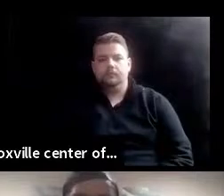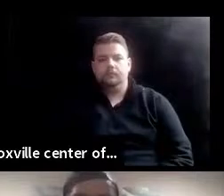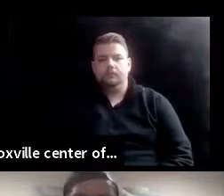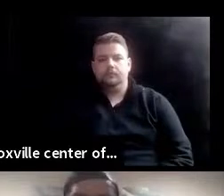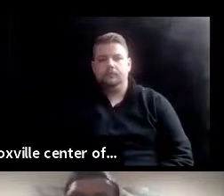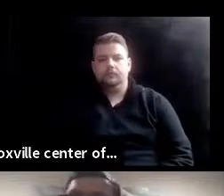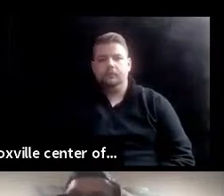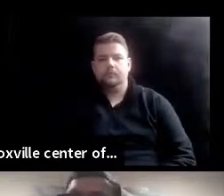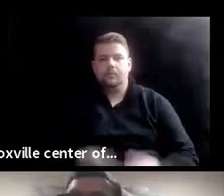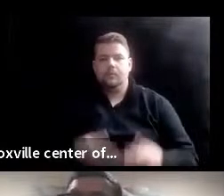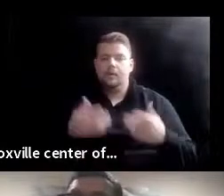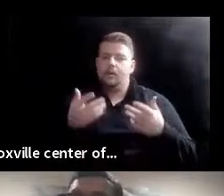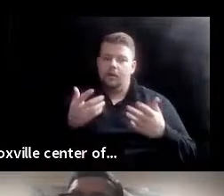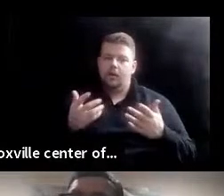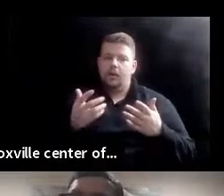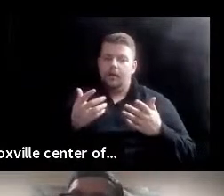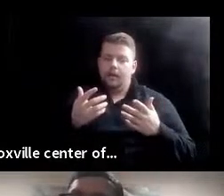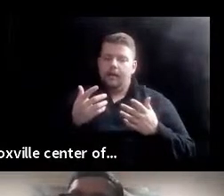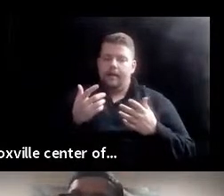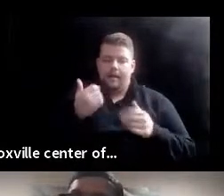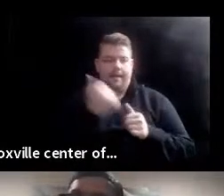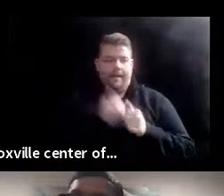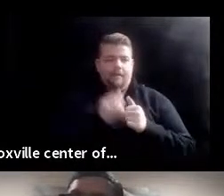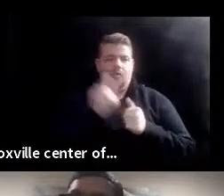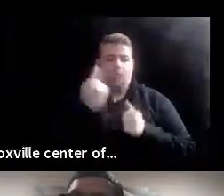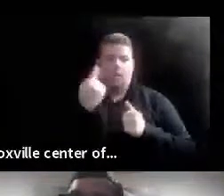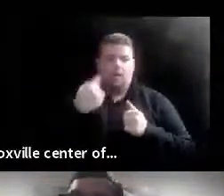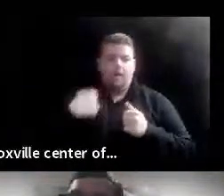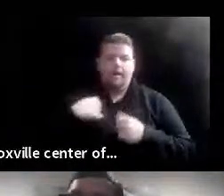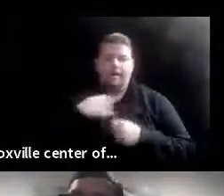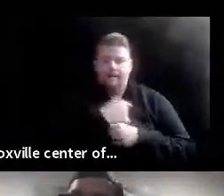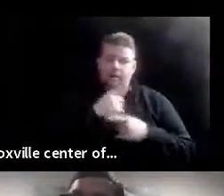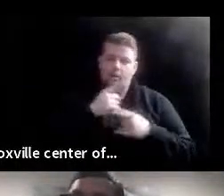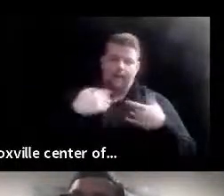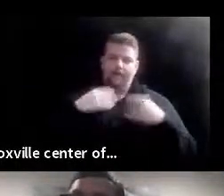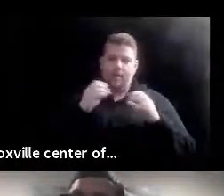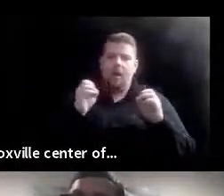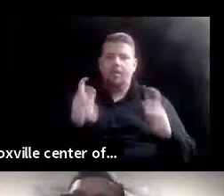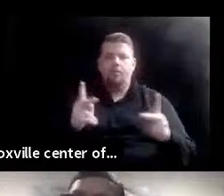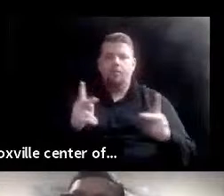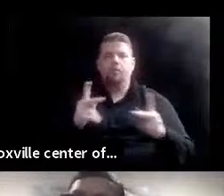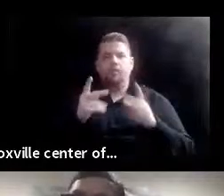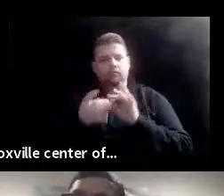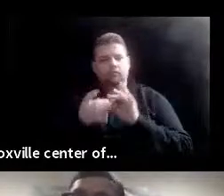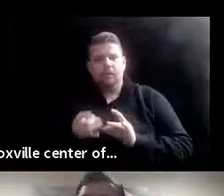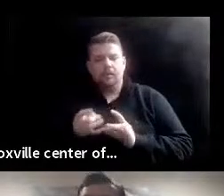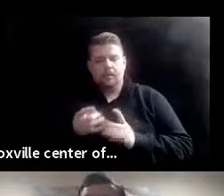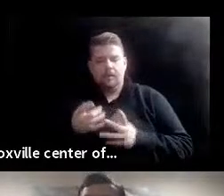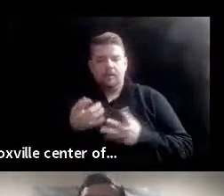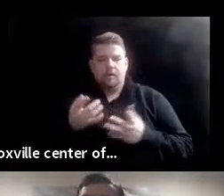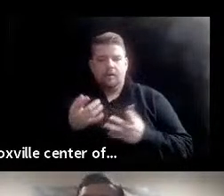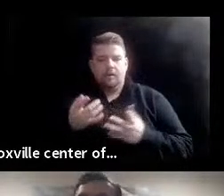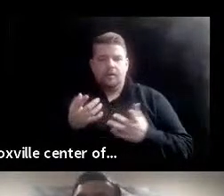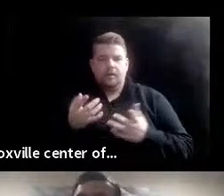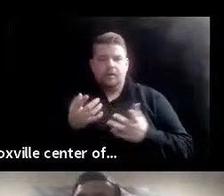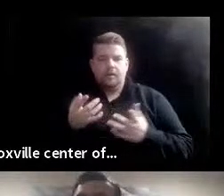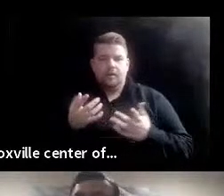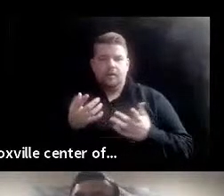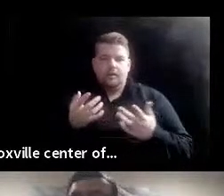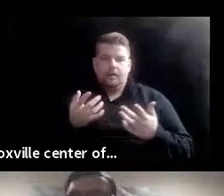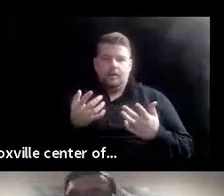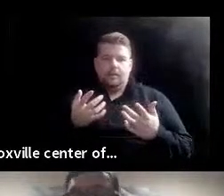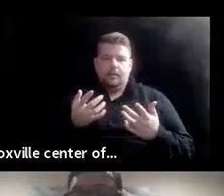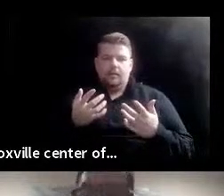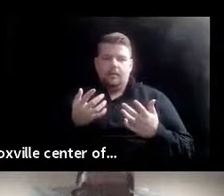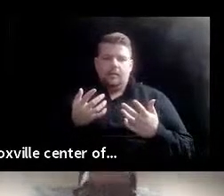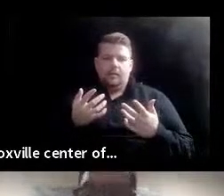And then I guess I would say each of us, as we have an opportunity, because I think, at least